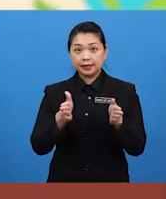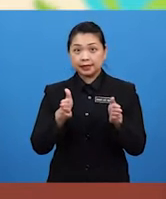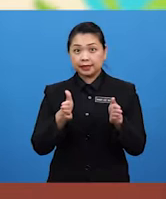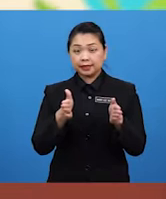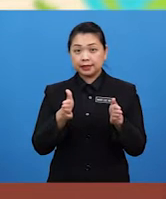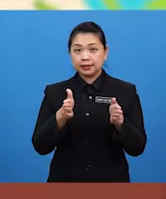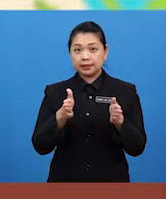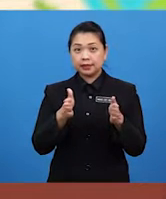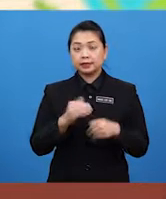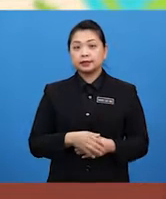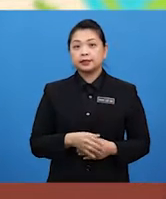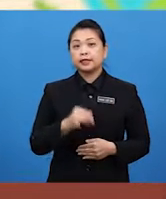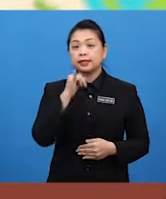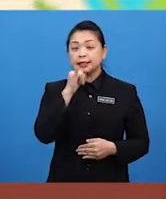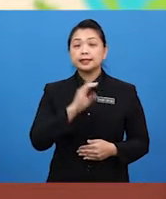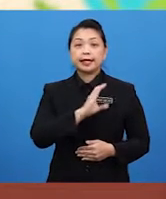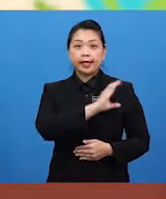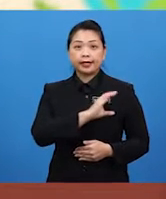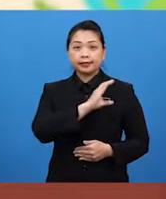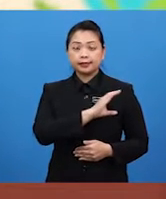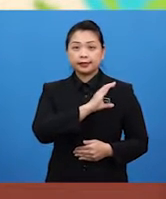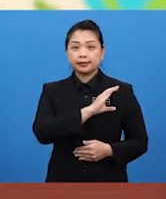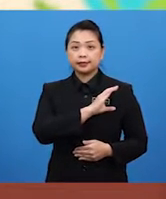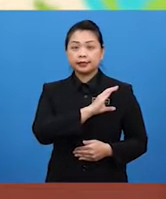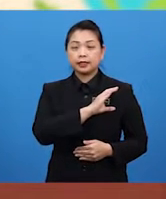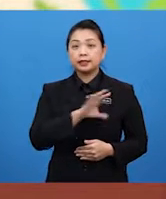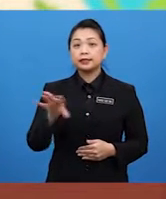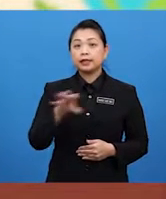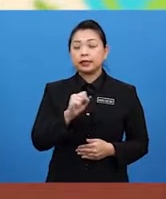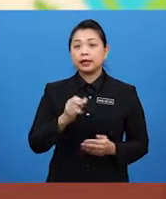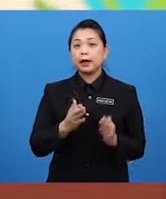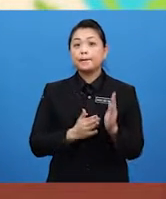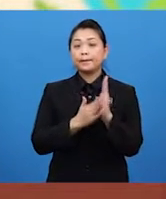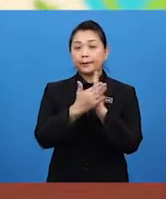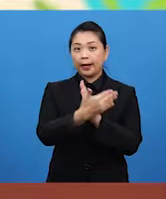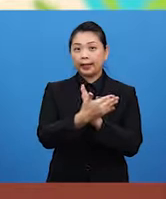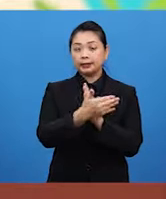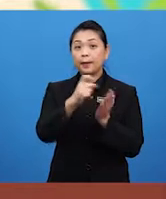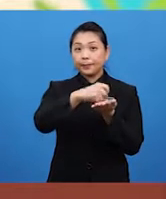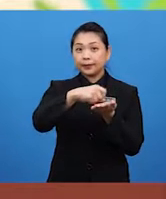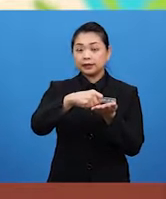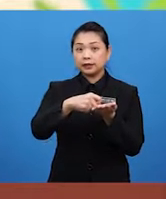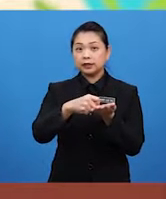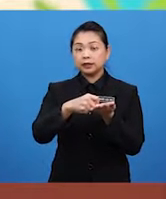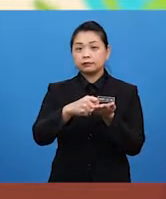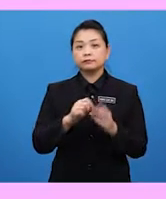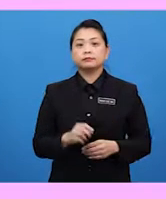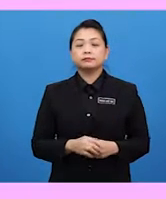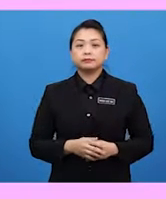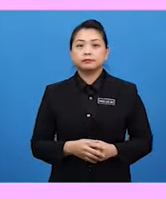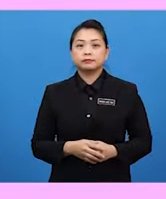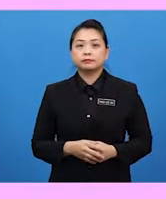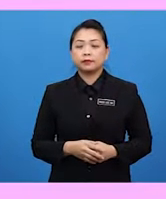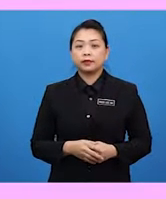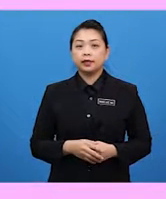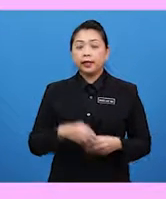A persona is a character taken on by a poet to speak in a first-person poem.